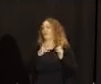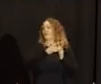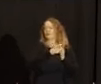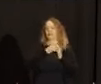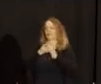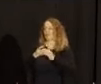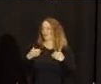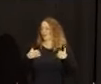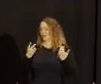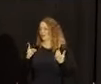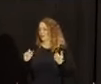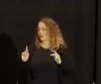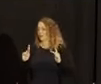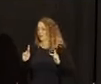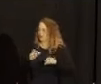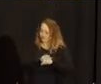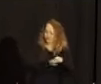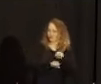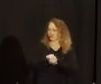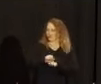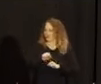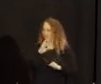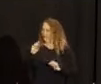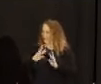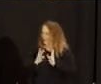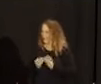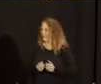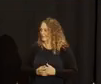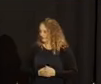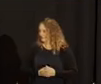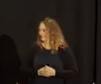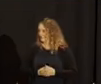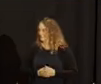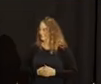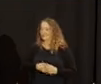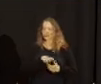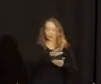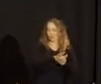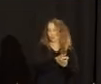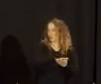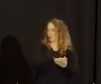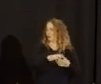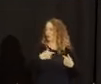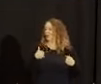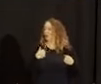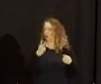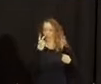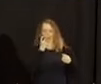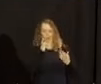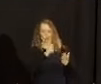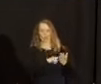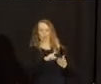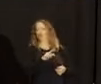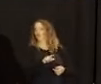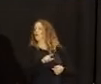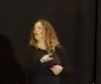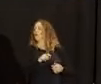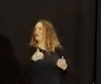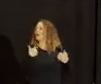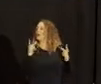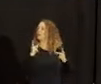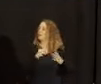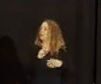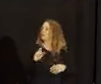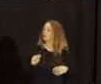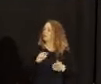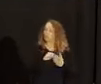from young disabled people and their families. In schools, we have seen young people with